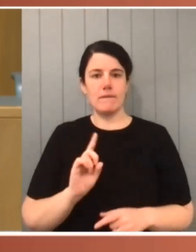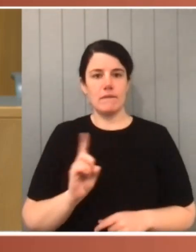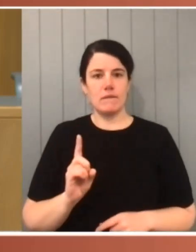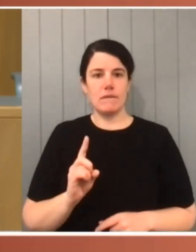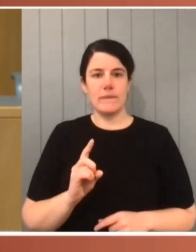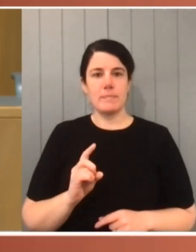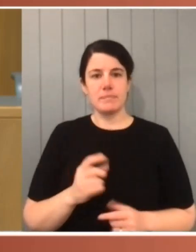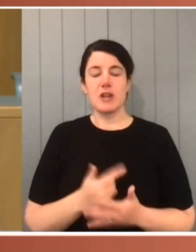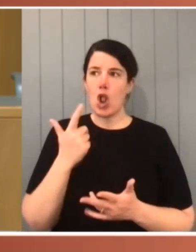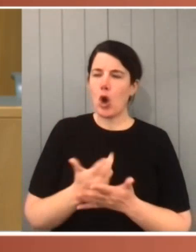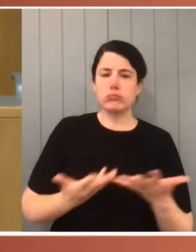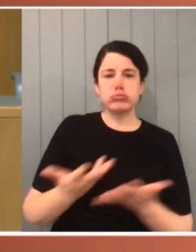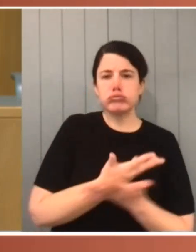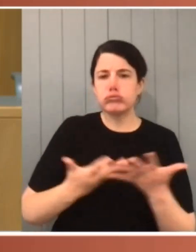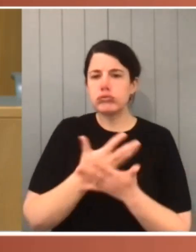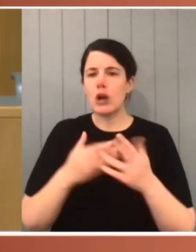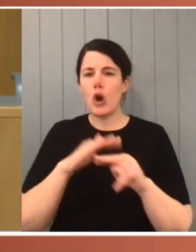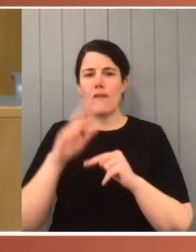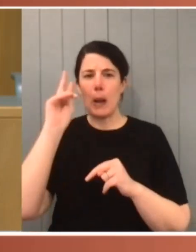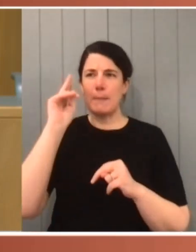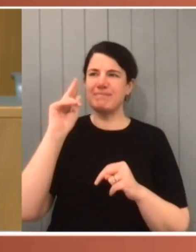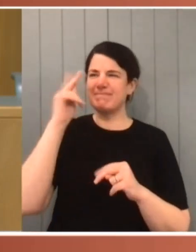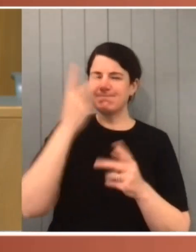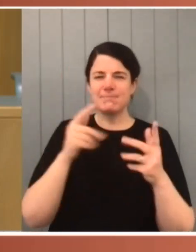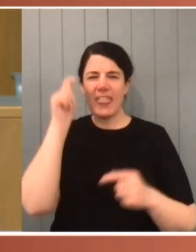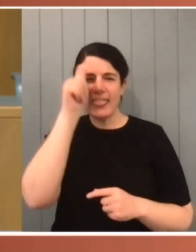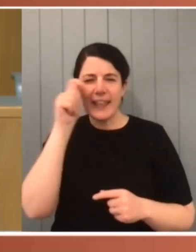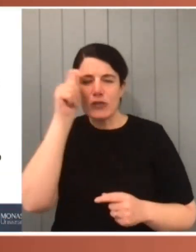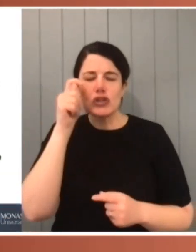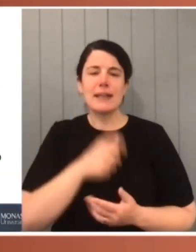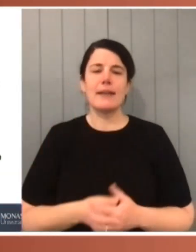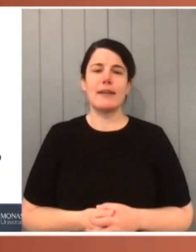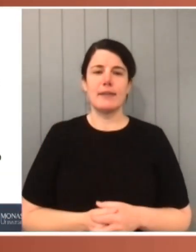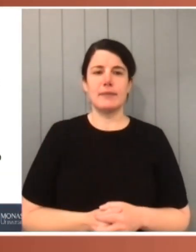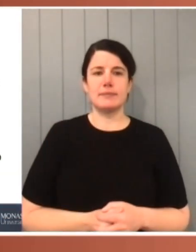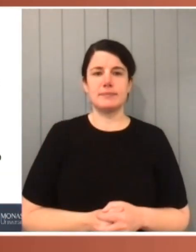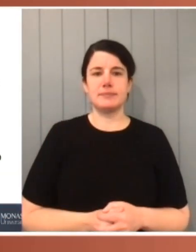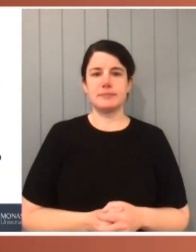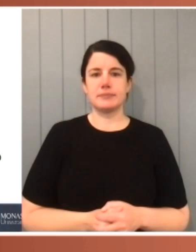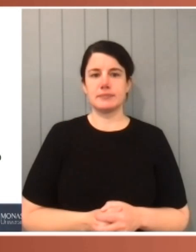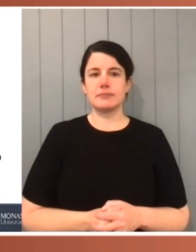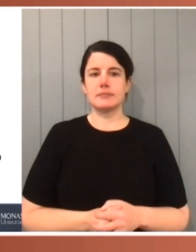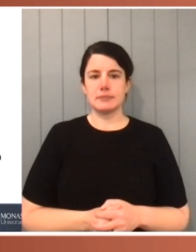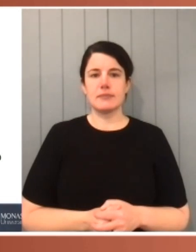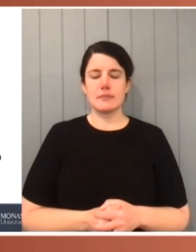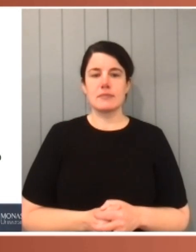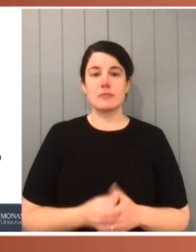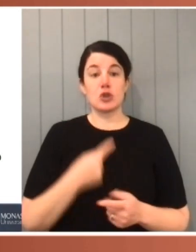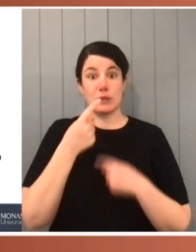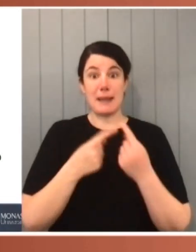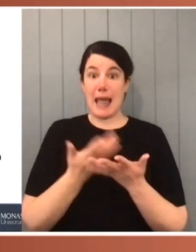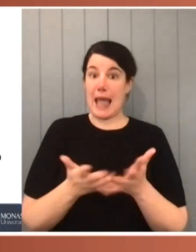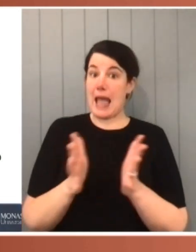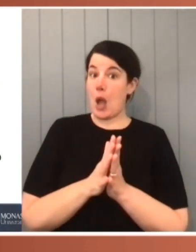in political theory about this. Normally, a standard way of explaining how this works in practice is the idea